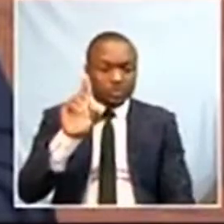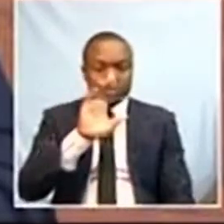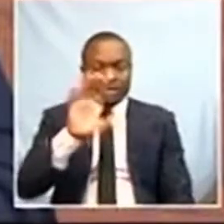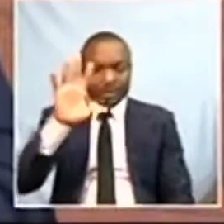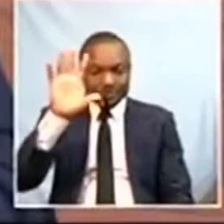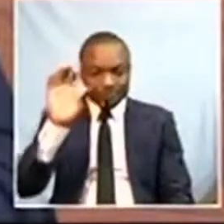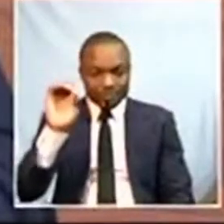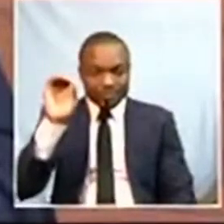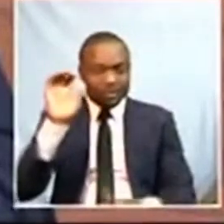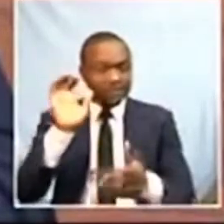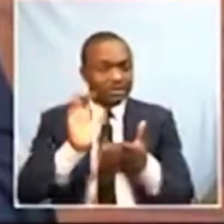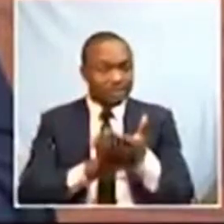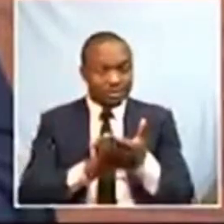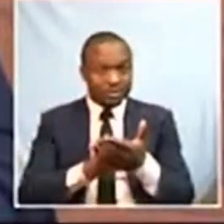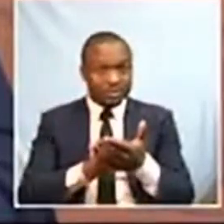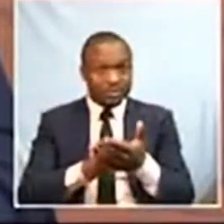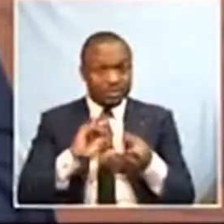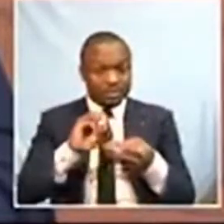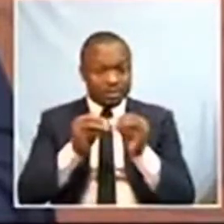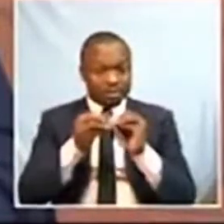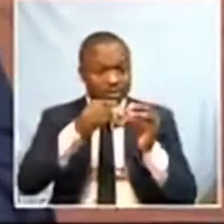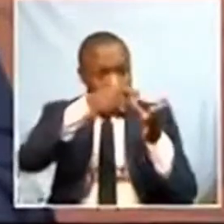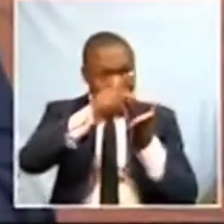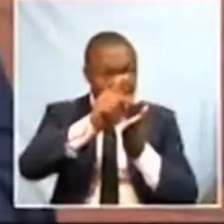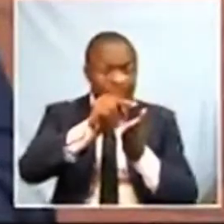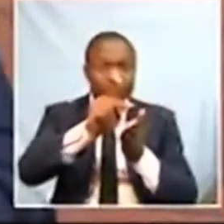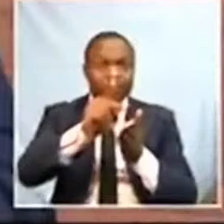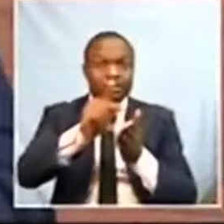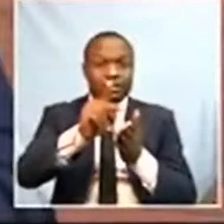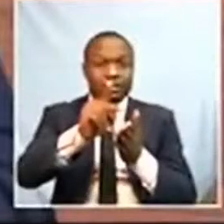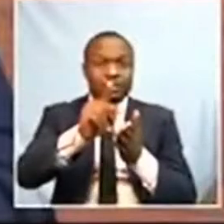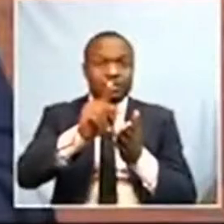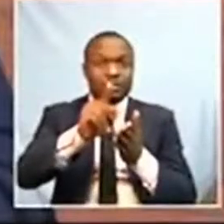150,000. Number of payments made, new.